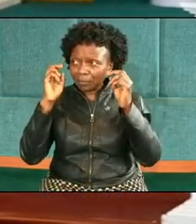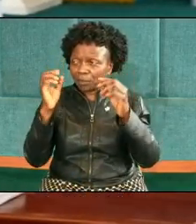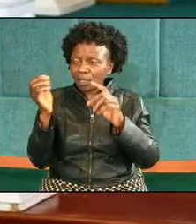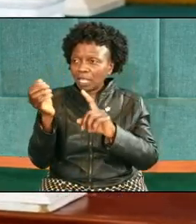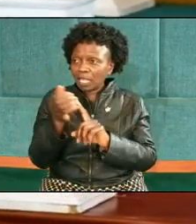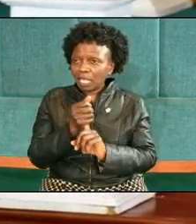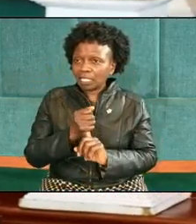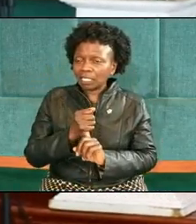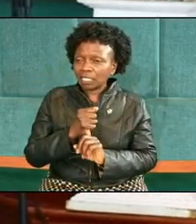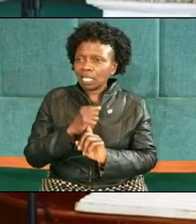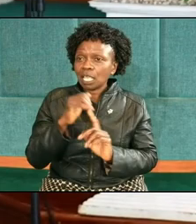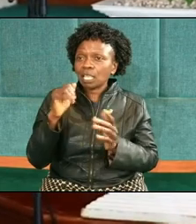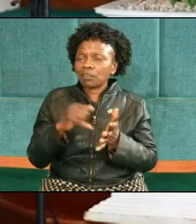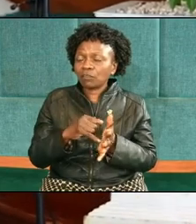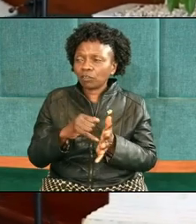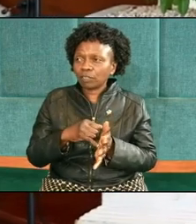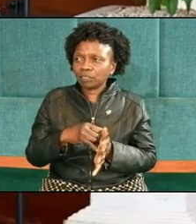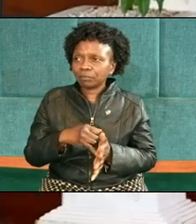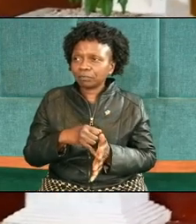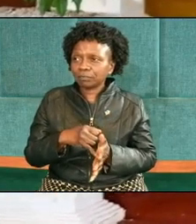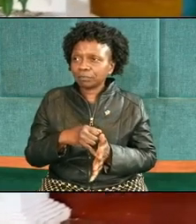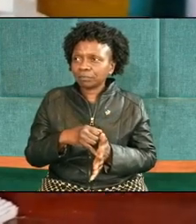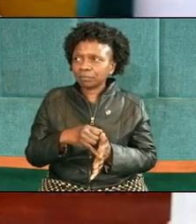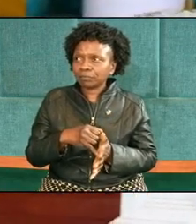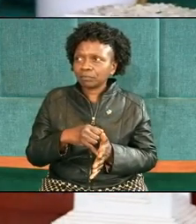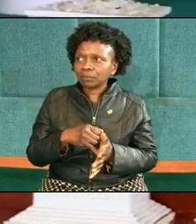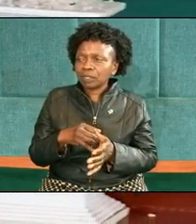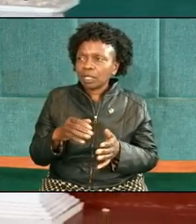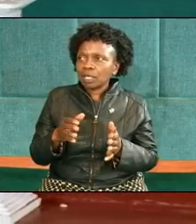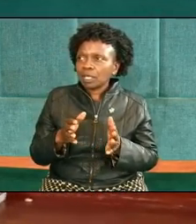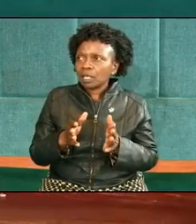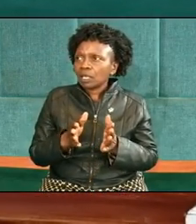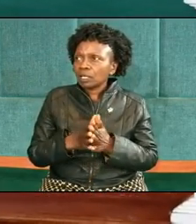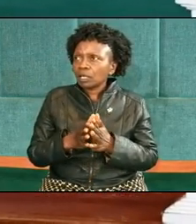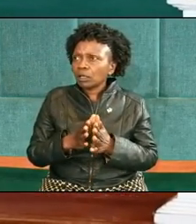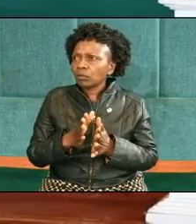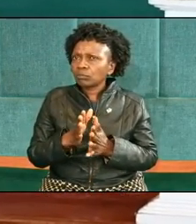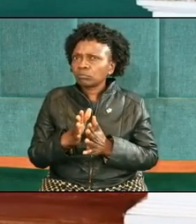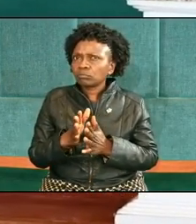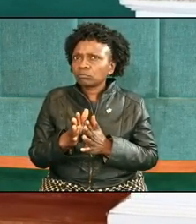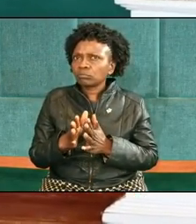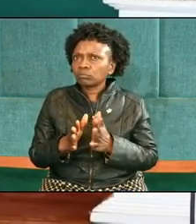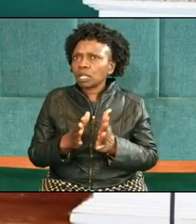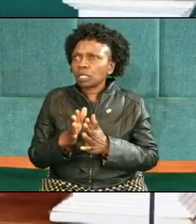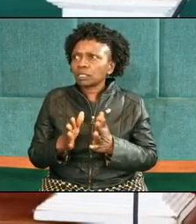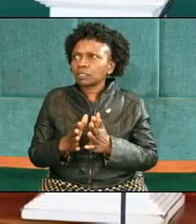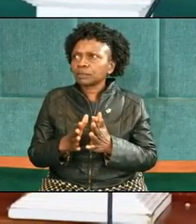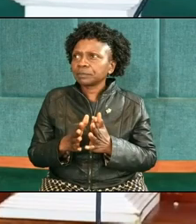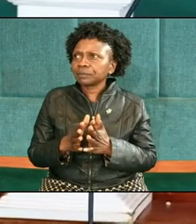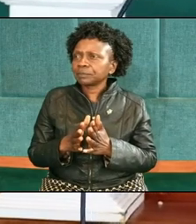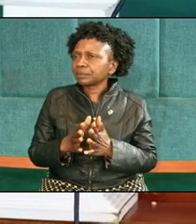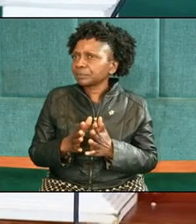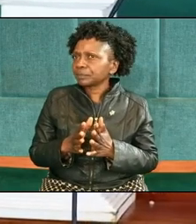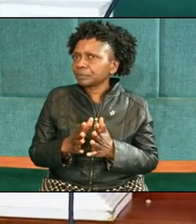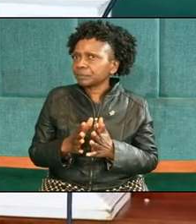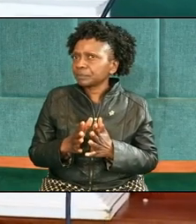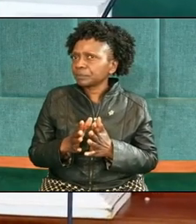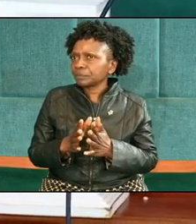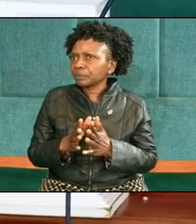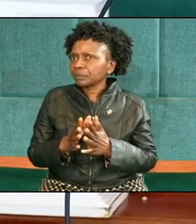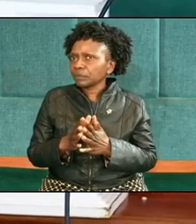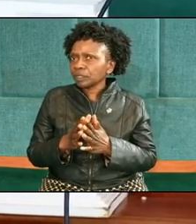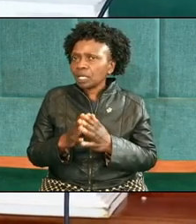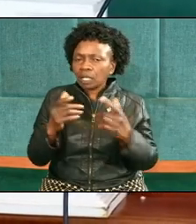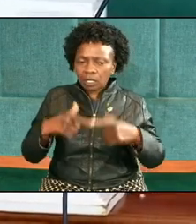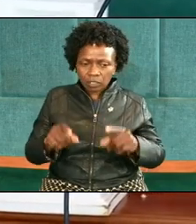Get Involved. And I'm going to ask you to bow your heads with me